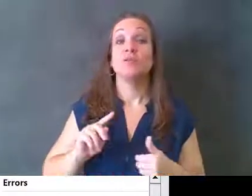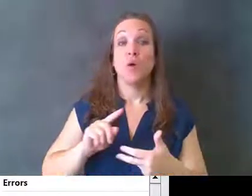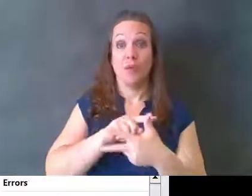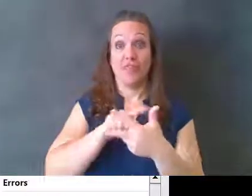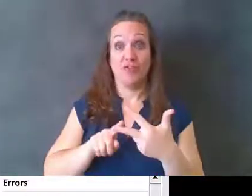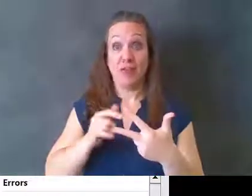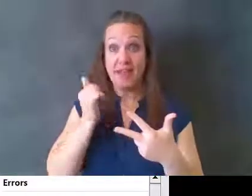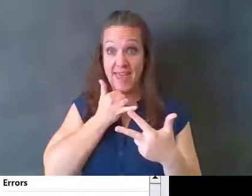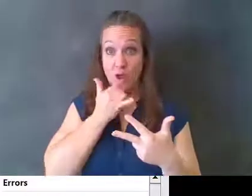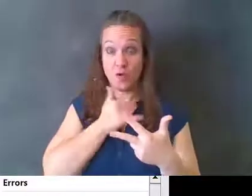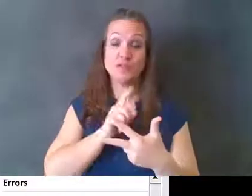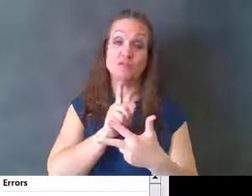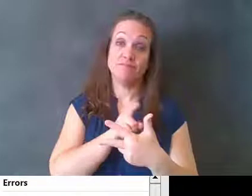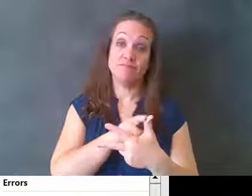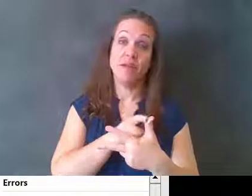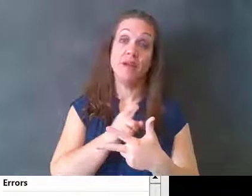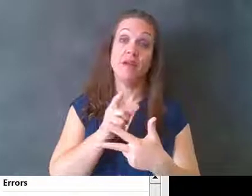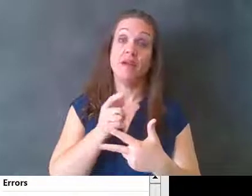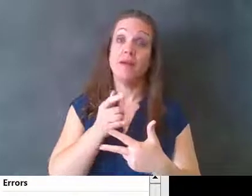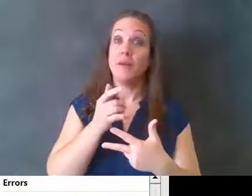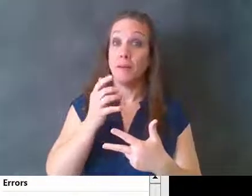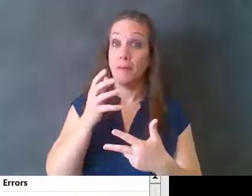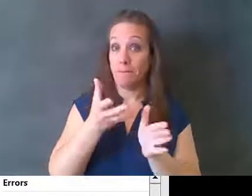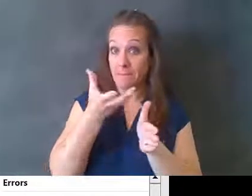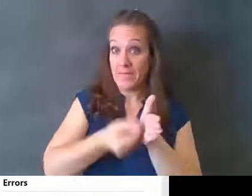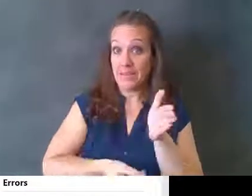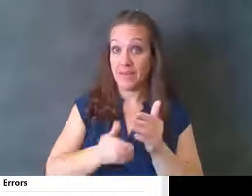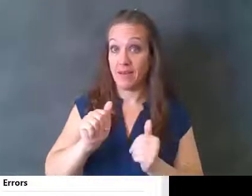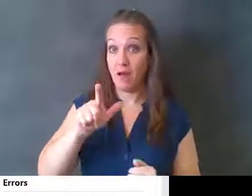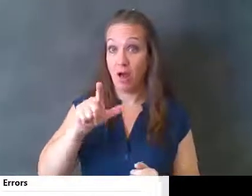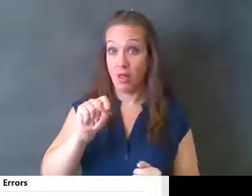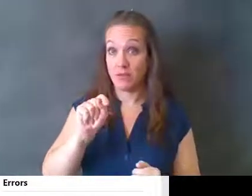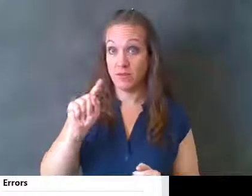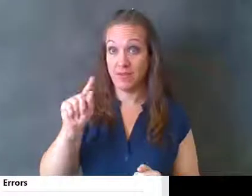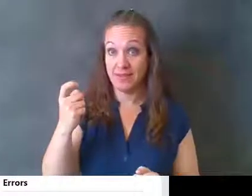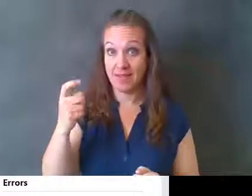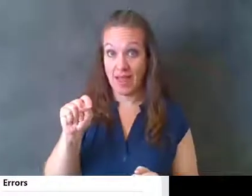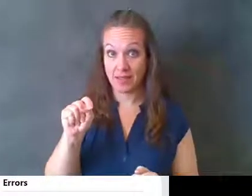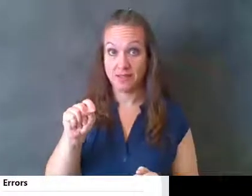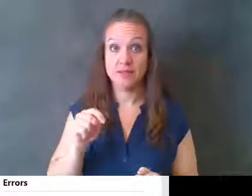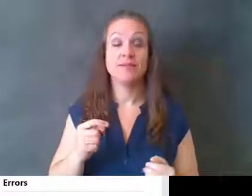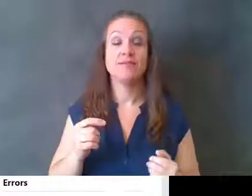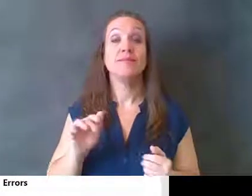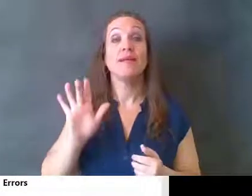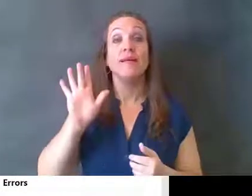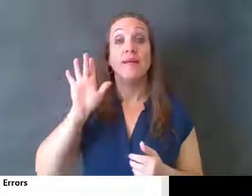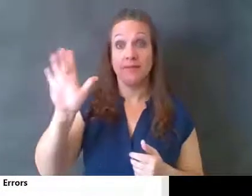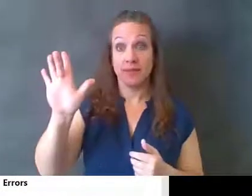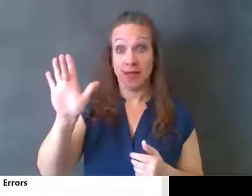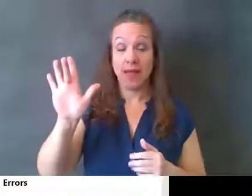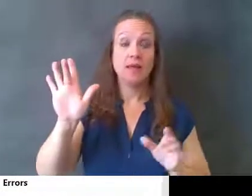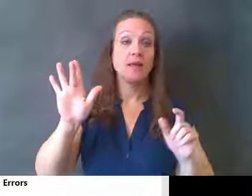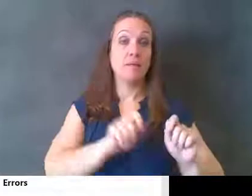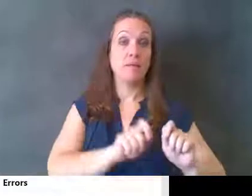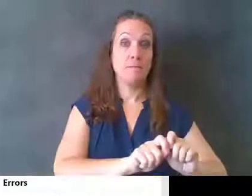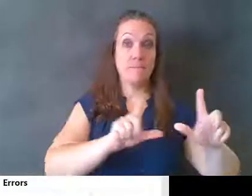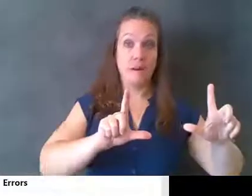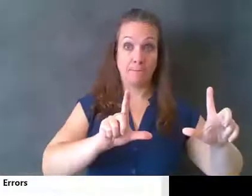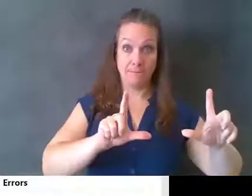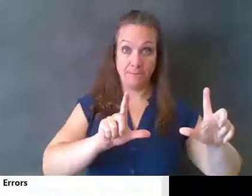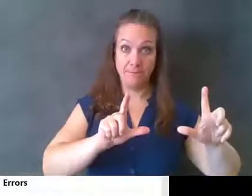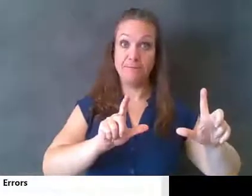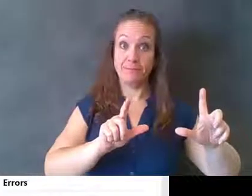missing alternative text, and it says picture 1. And it's highlighted on my document now that it's this logo at the very top of